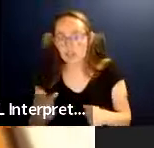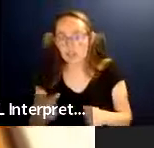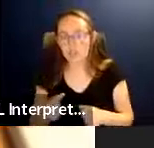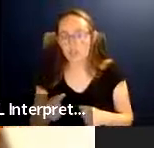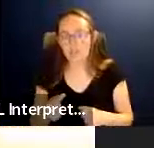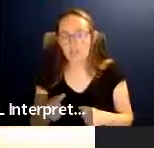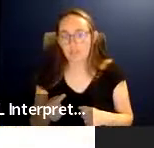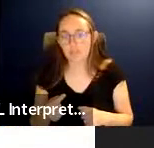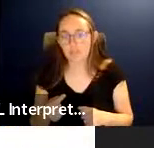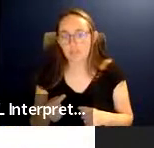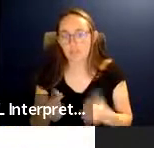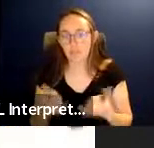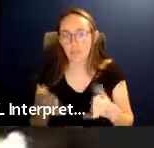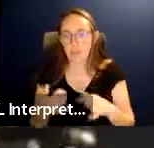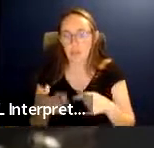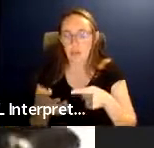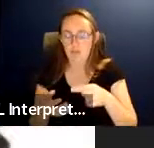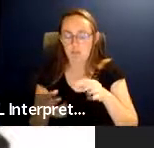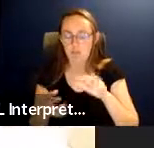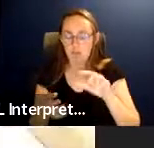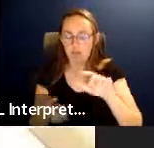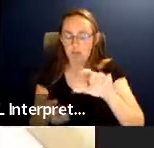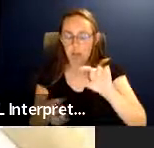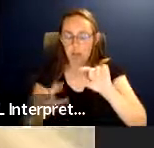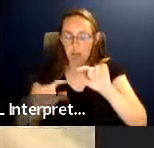And now it slides off.